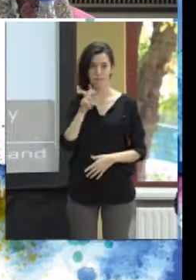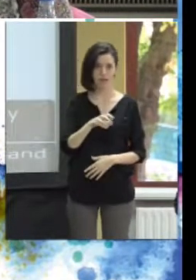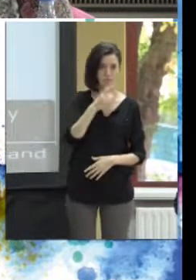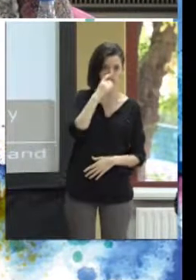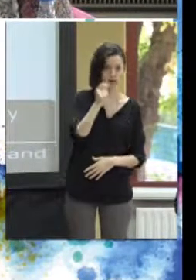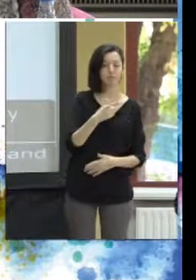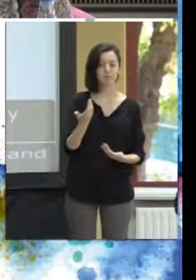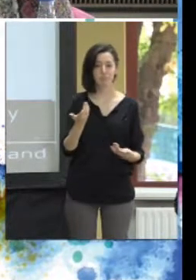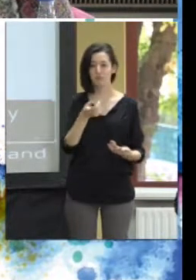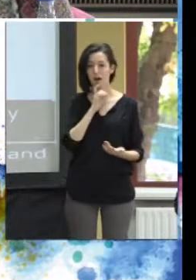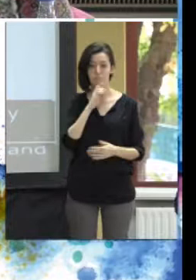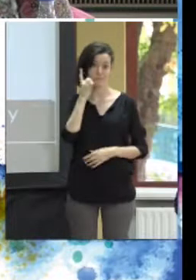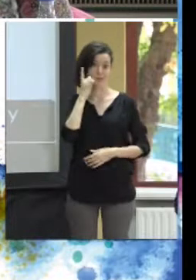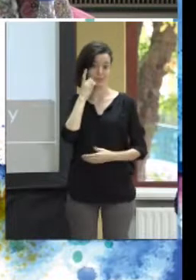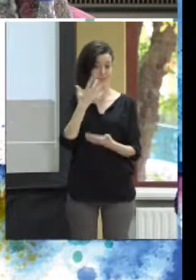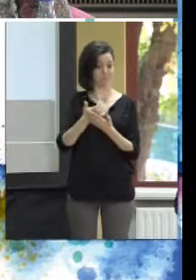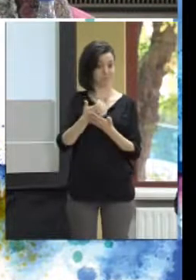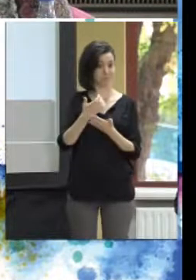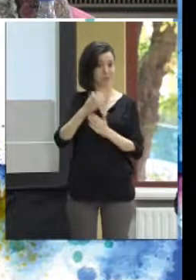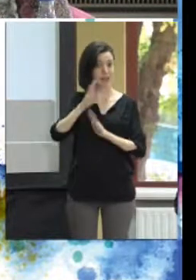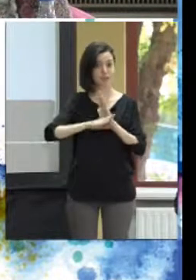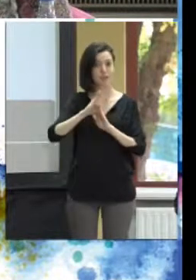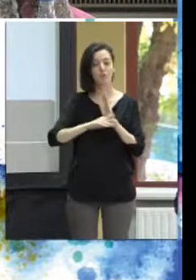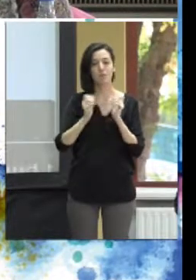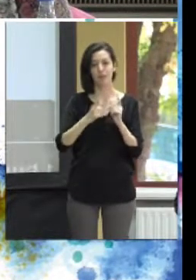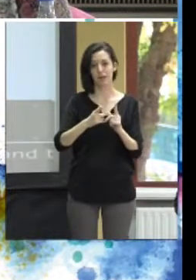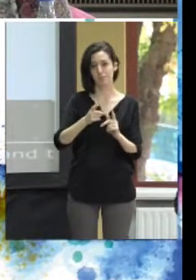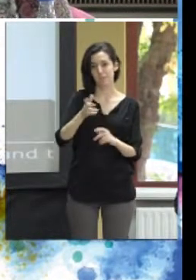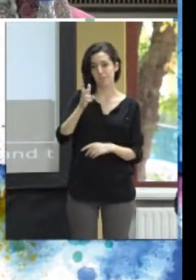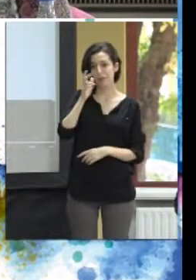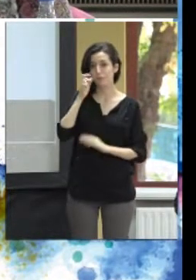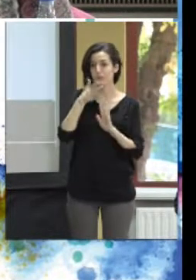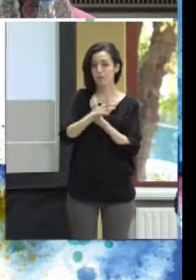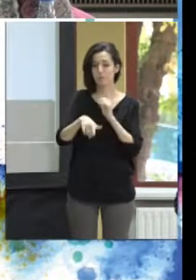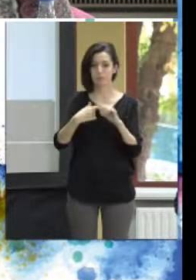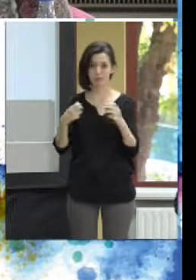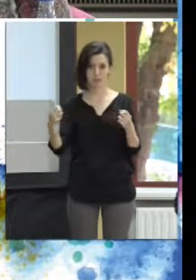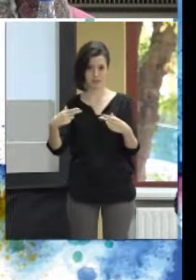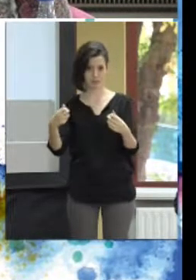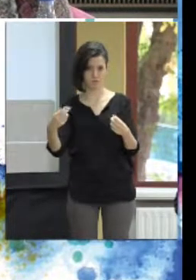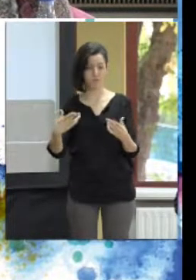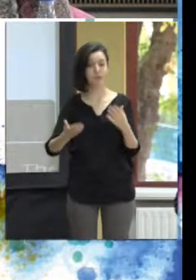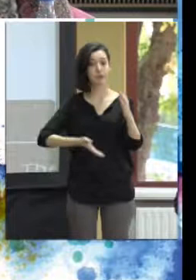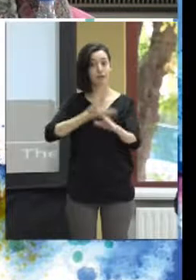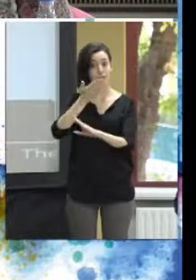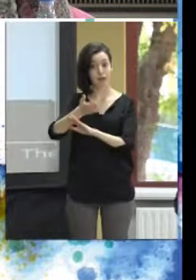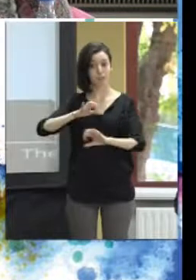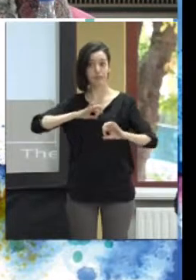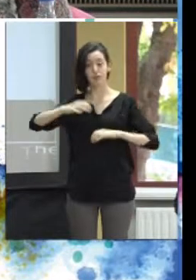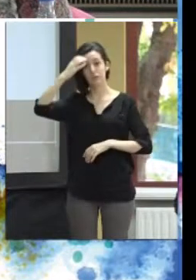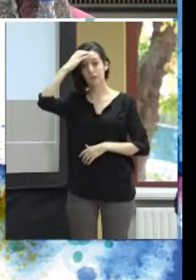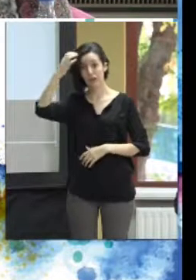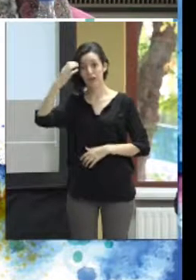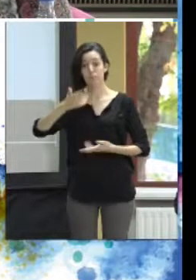download it in your cell phone. There's an audio description and overtitles. When they get to the Royal Theatre, this app is downloaded, and